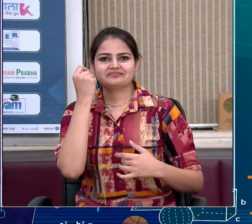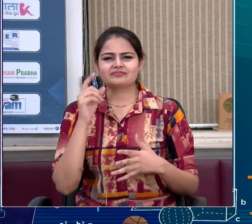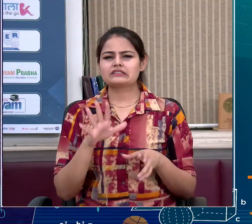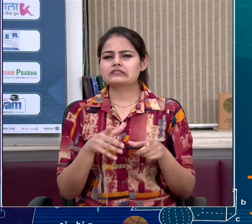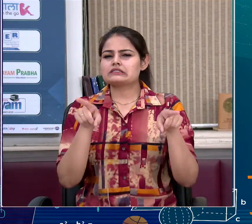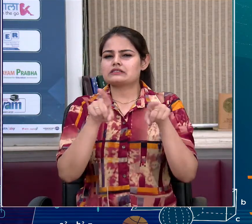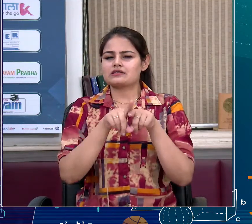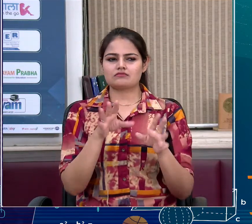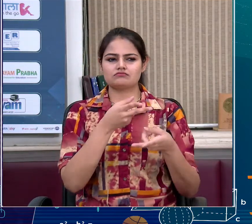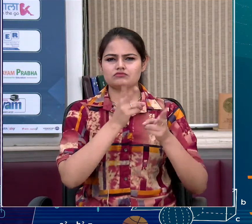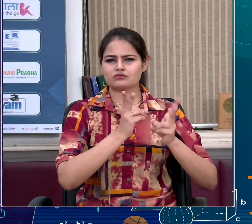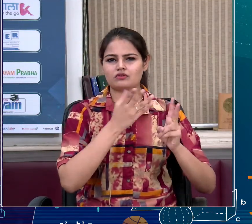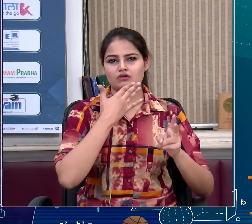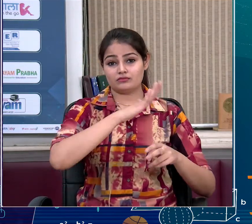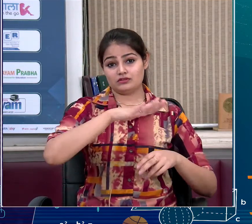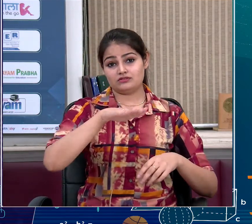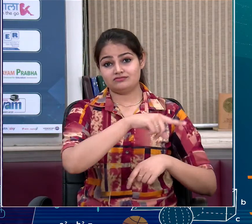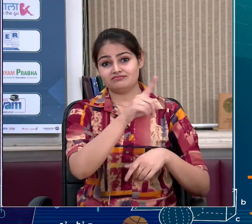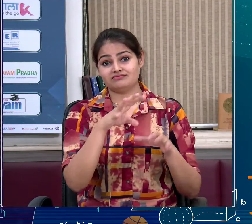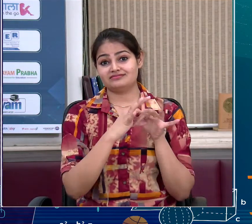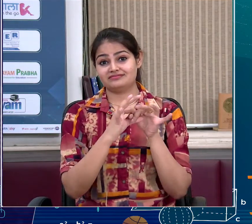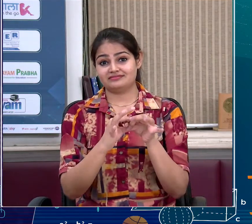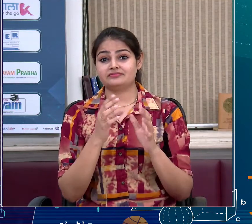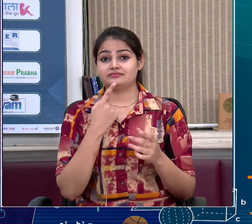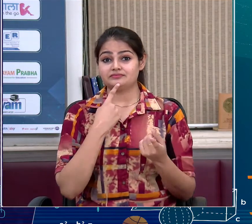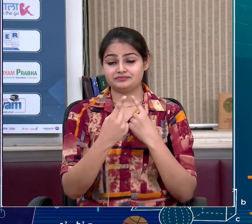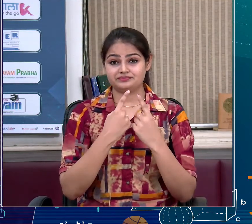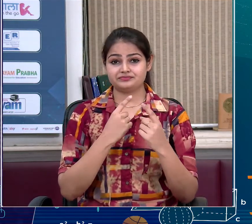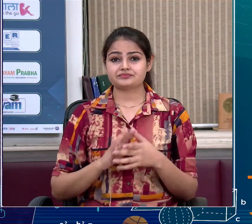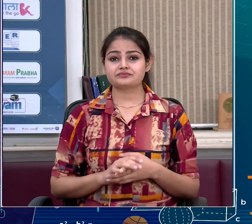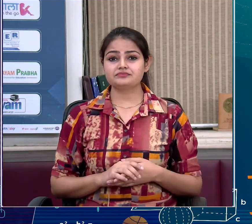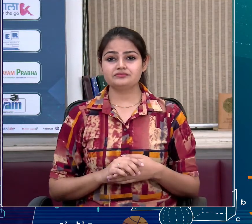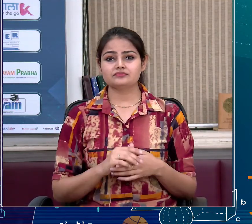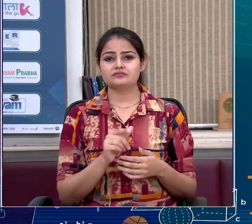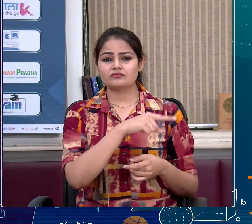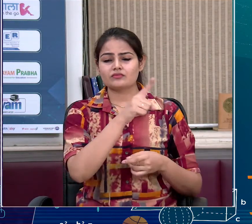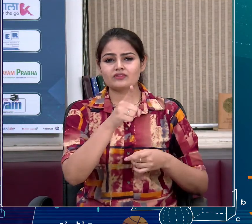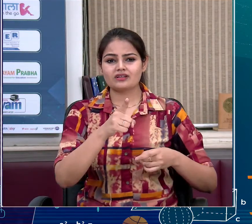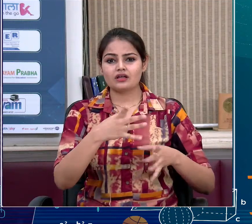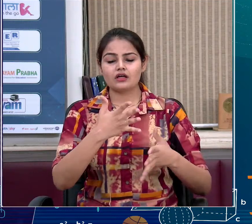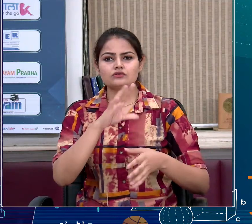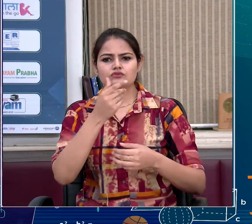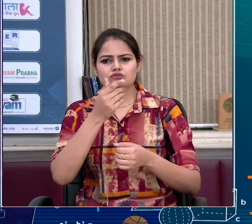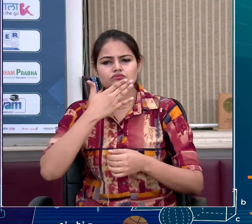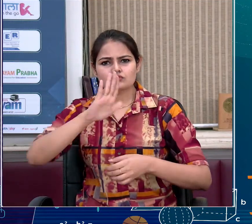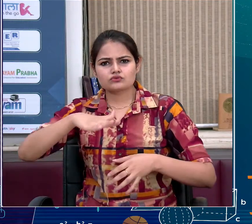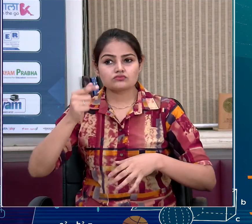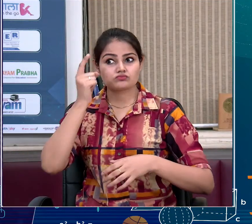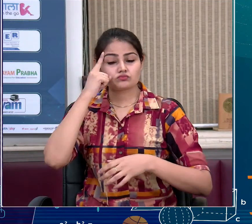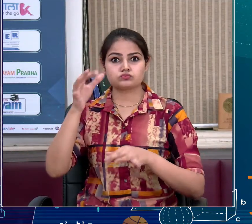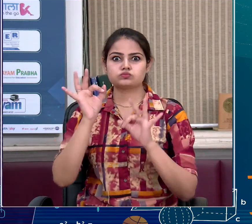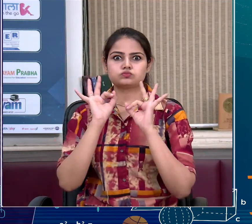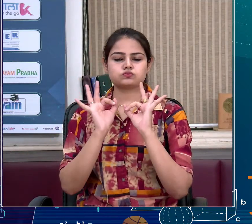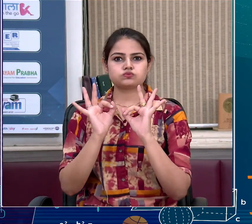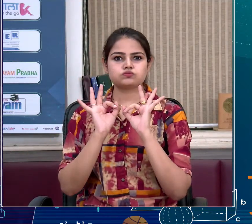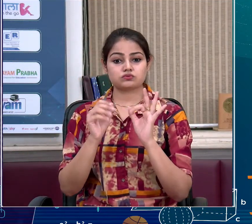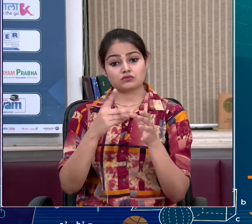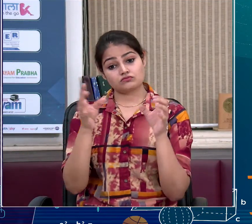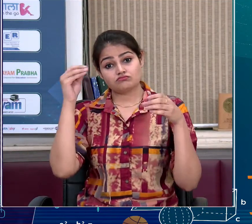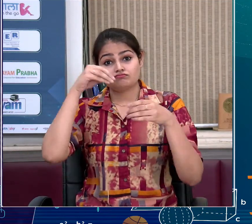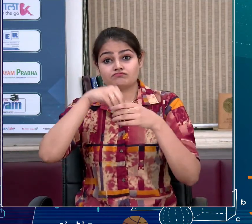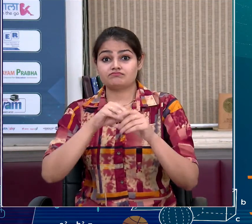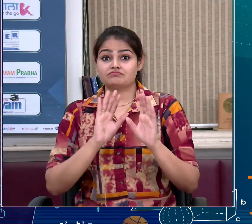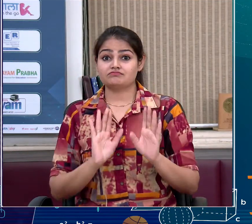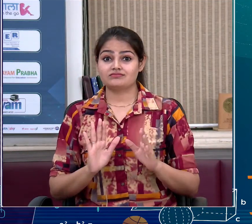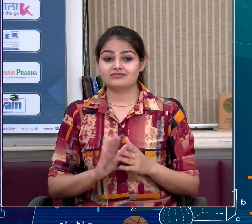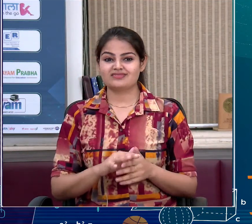children, also other children, we also cater to gifted children as well, where we have children who finishes